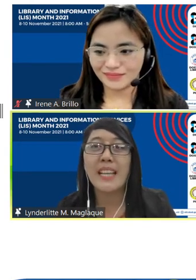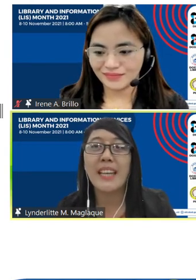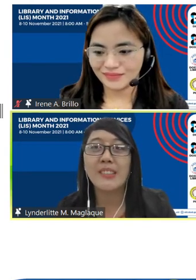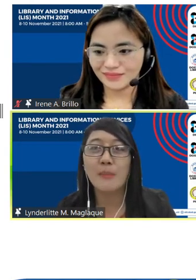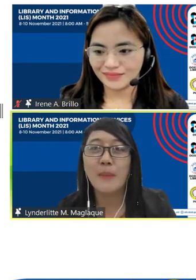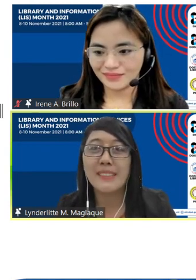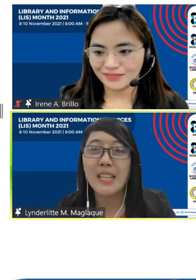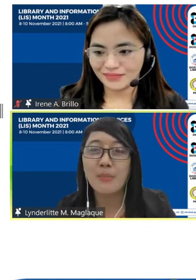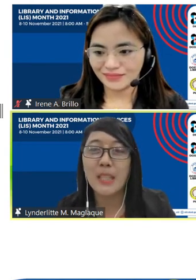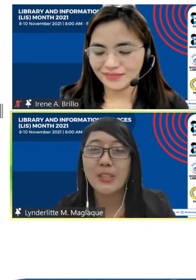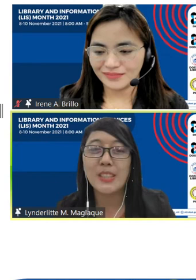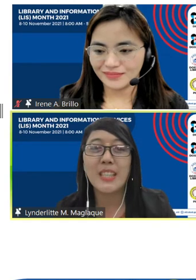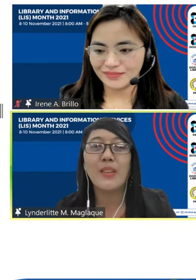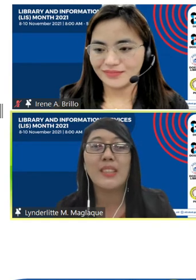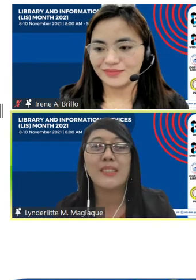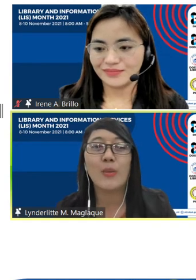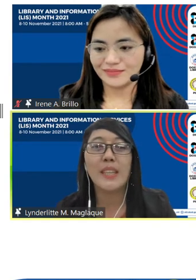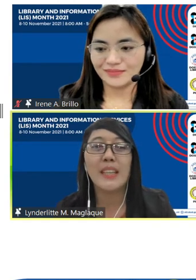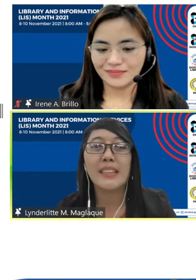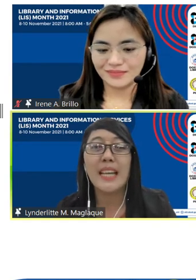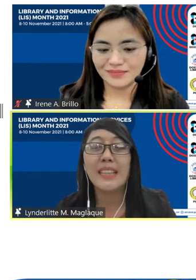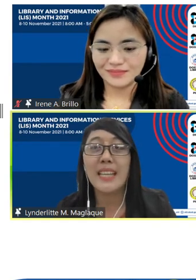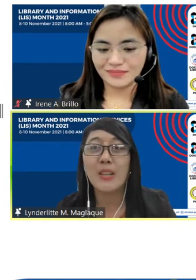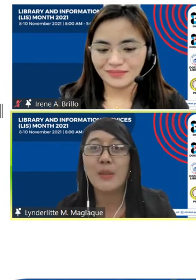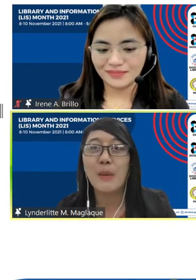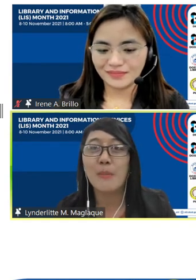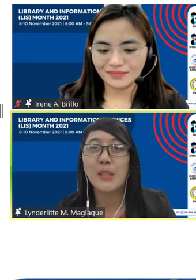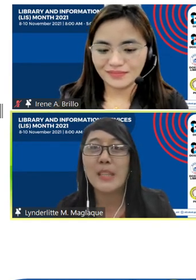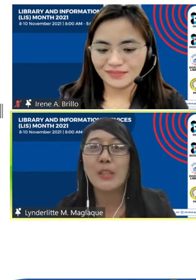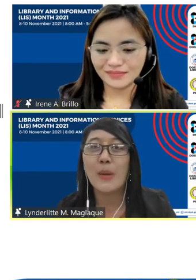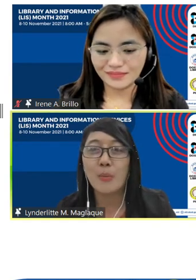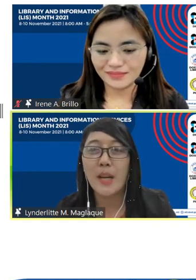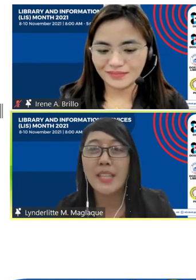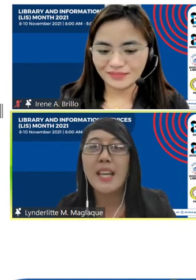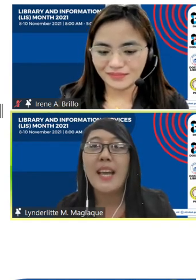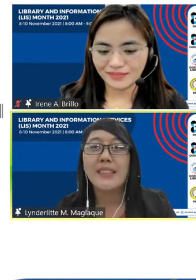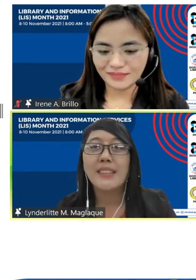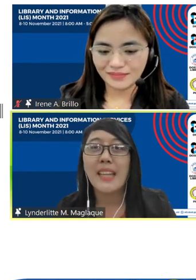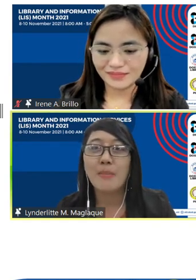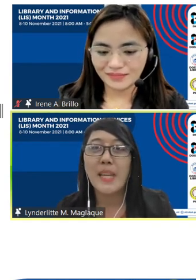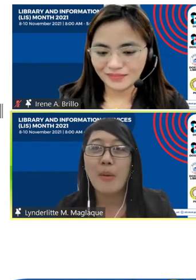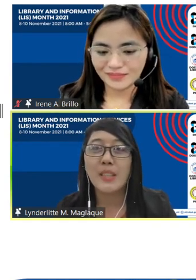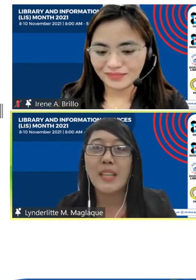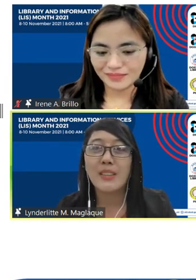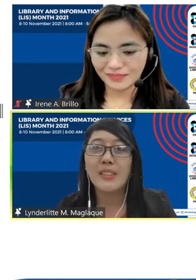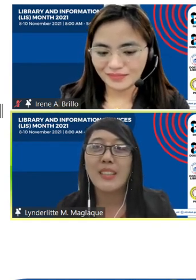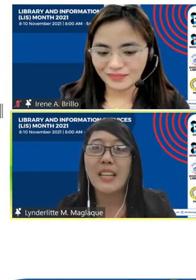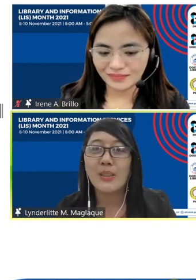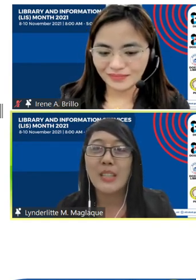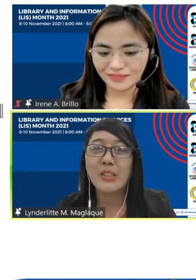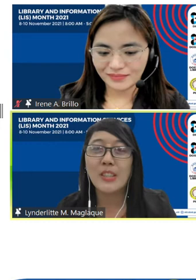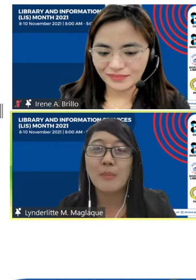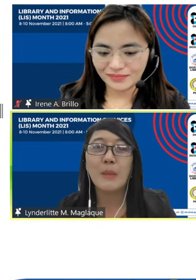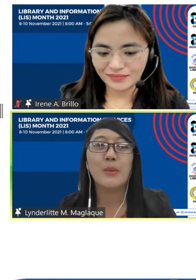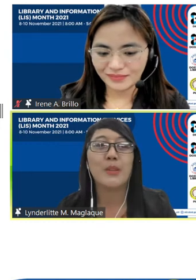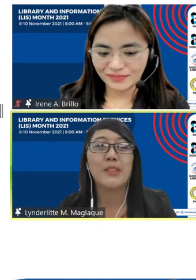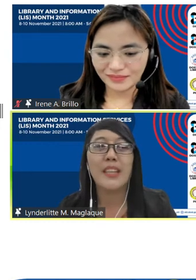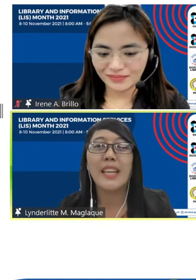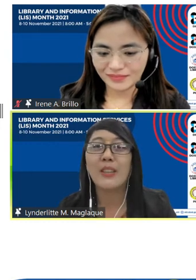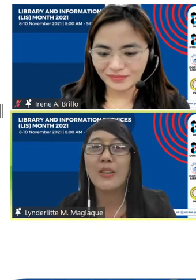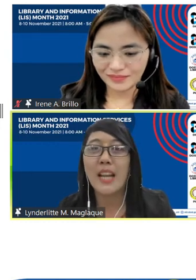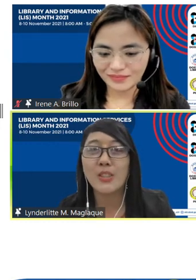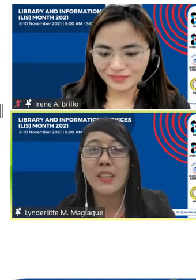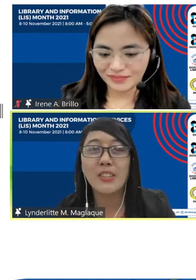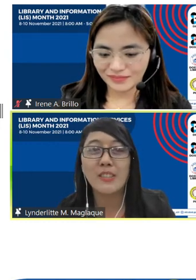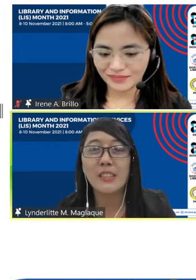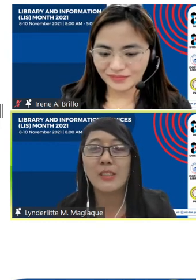31st LIS month celebration given this 10th day of November 2021 signed by our director, Director Richard P. Burgos.